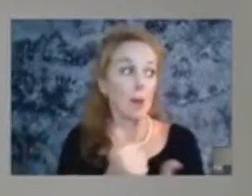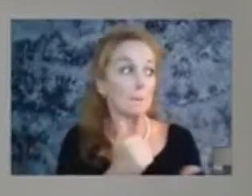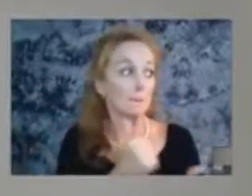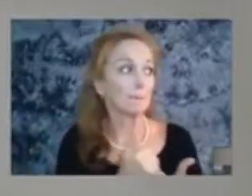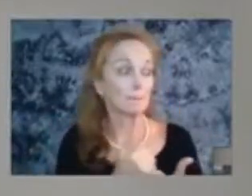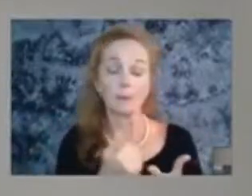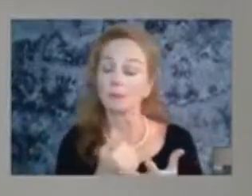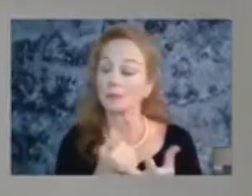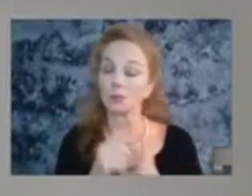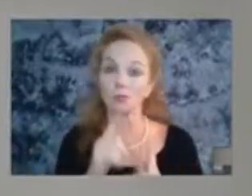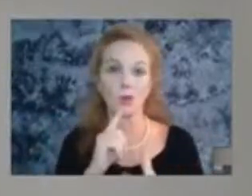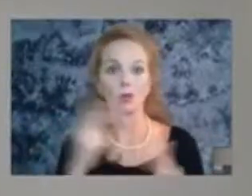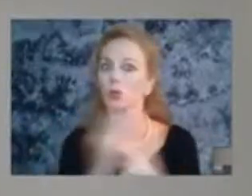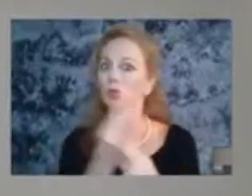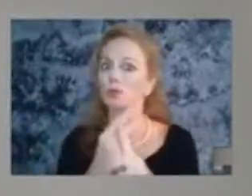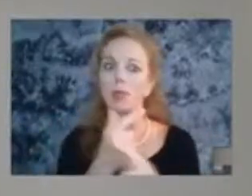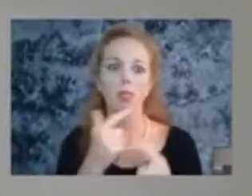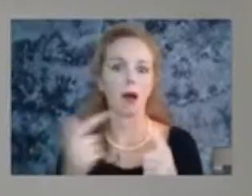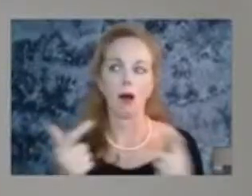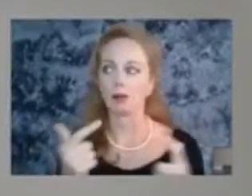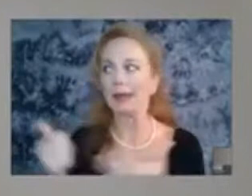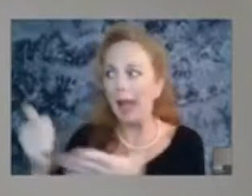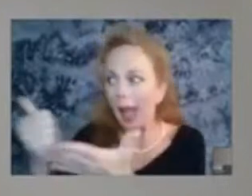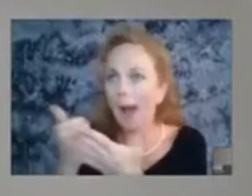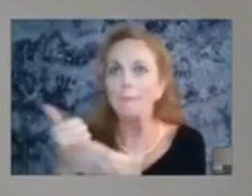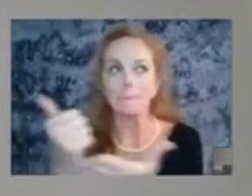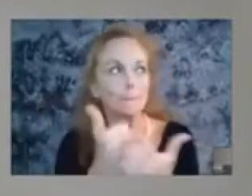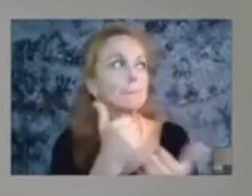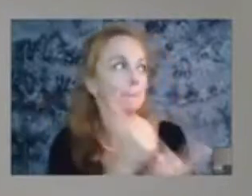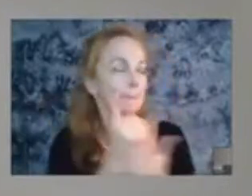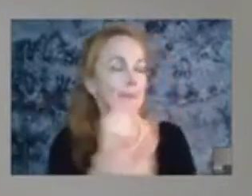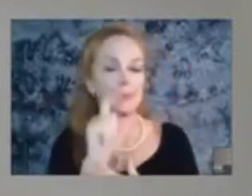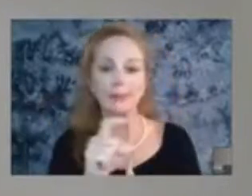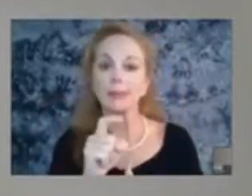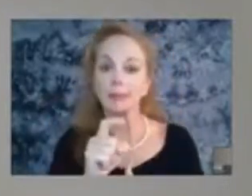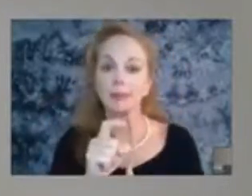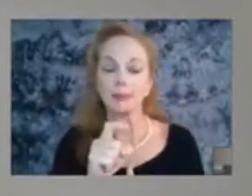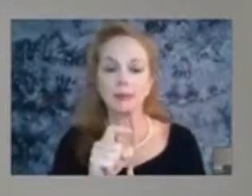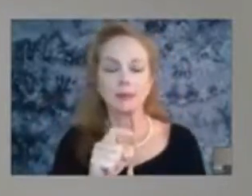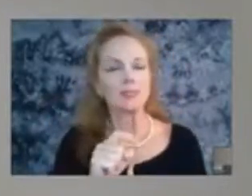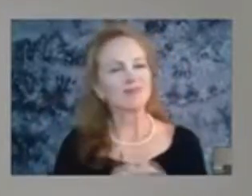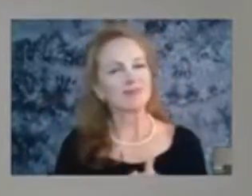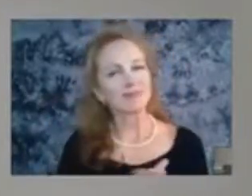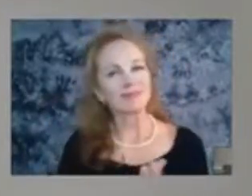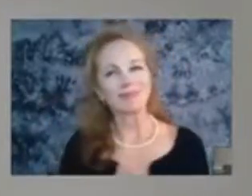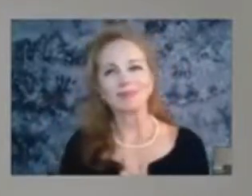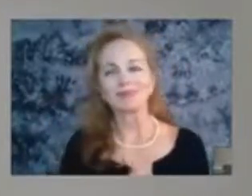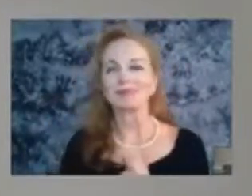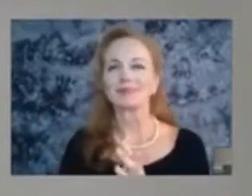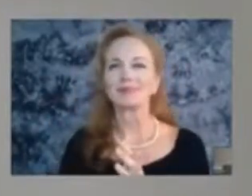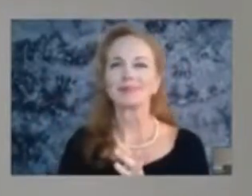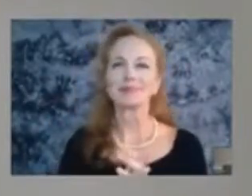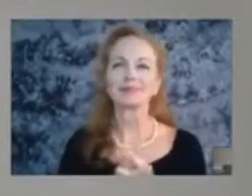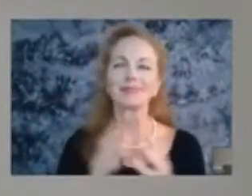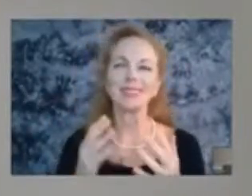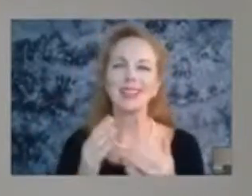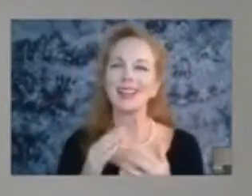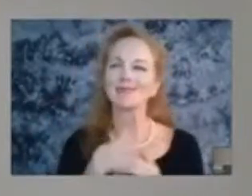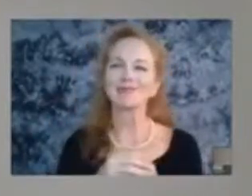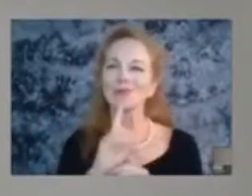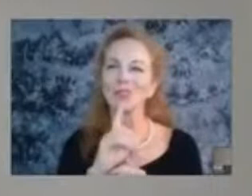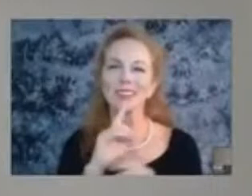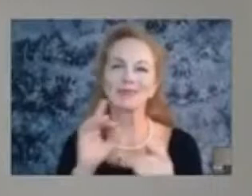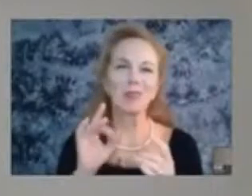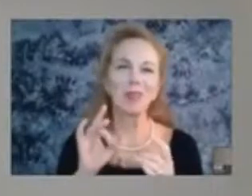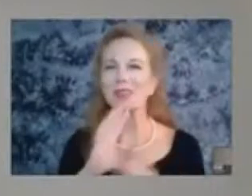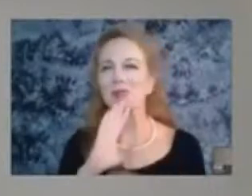now to try to help us out. I never like to really just talk about, the fact that we